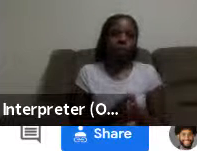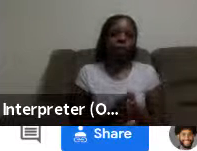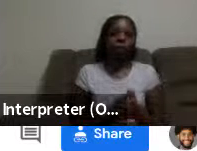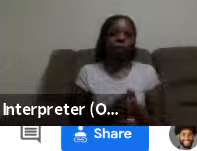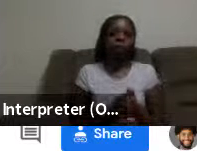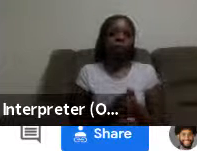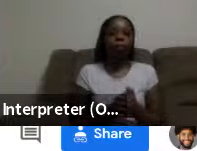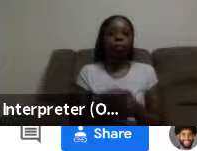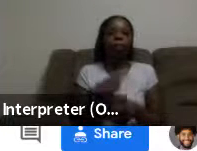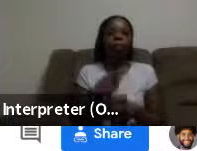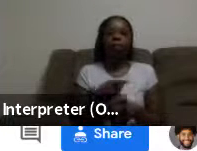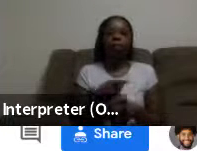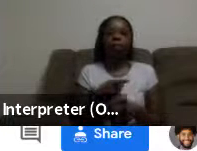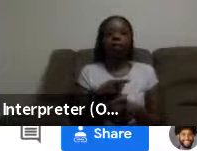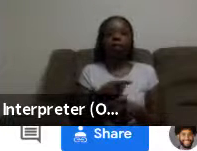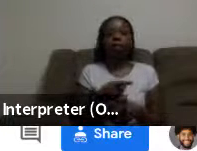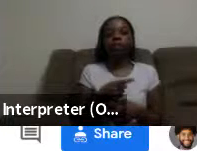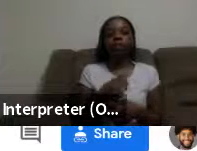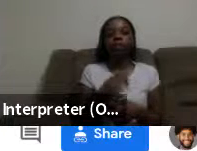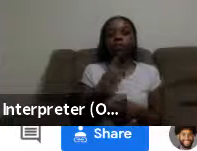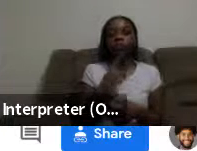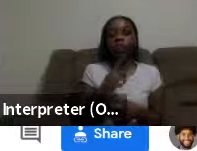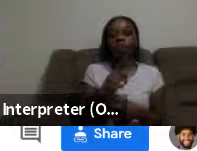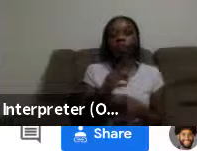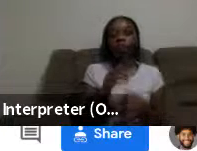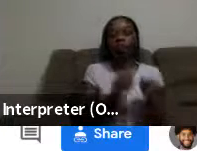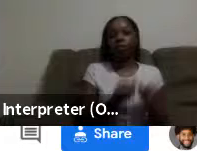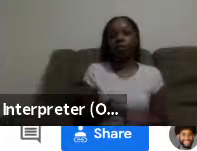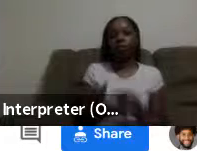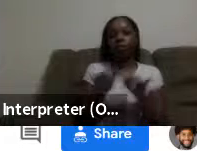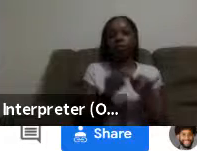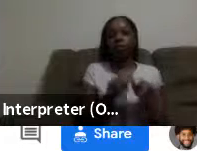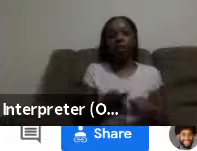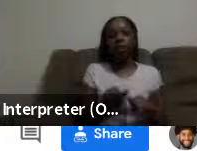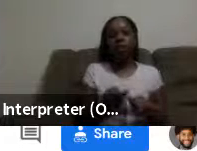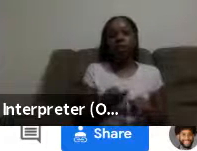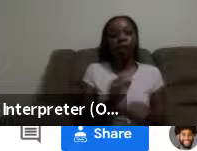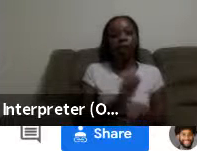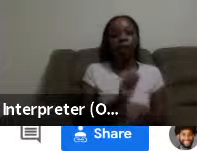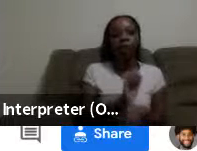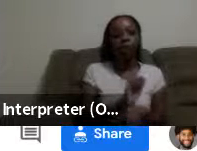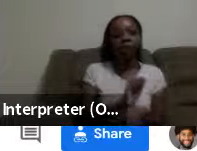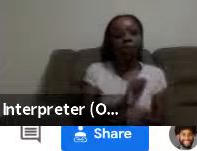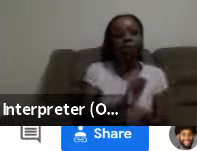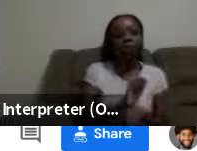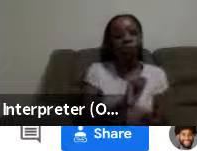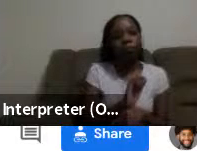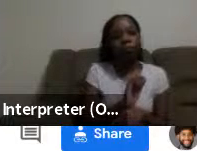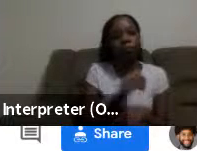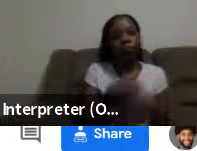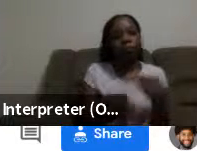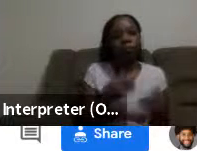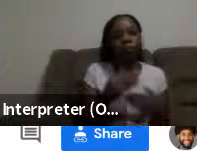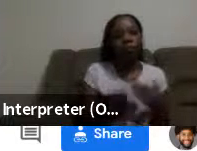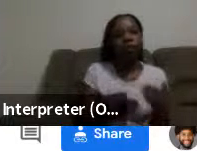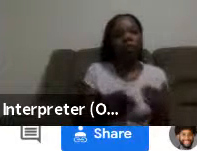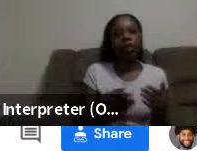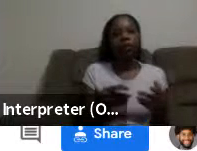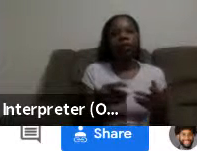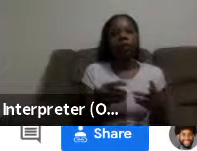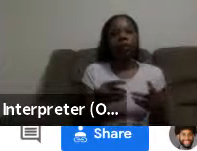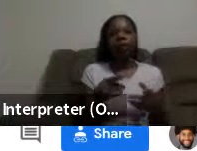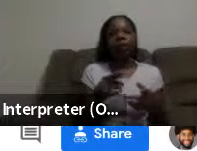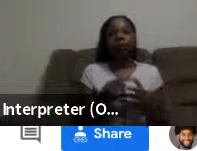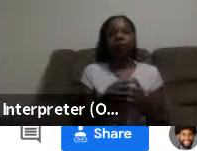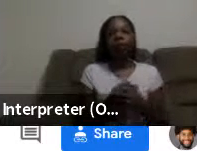that the standard operating procedures cannot be passed section by section. We have to vote to pass the entire